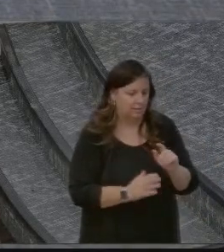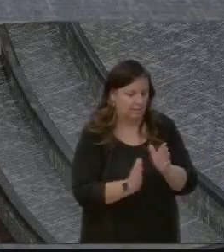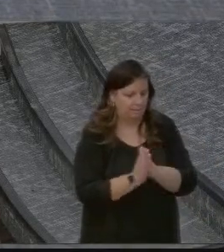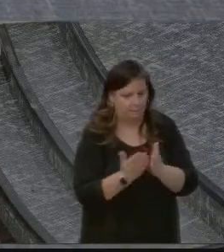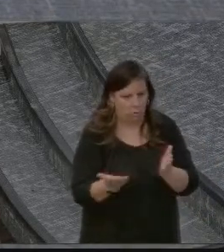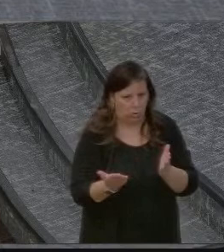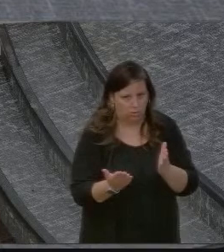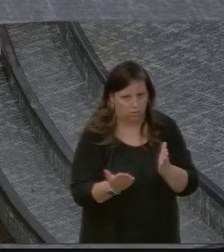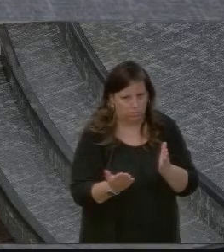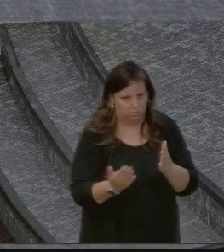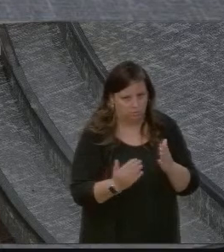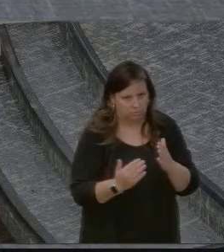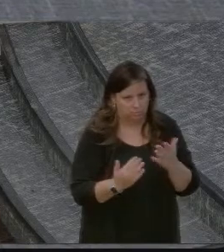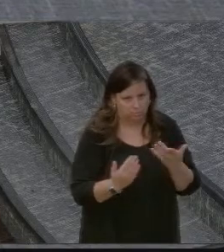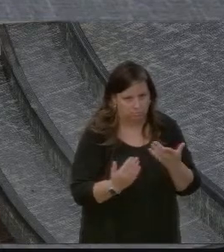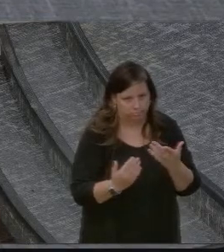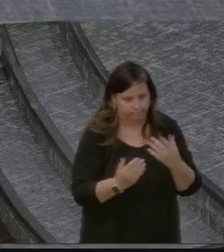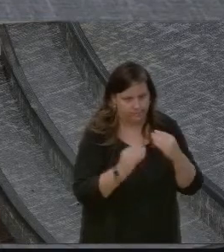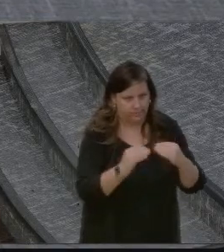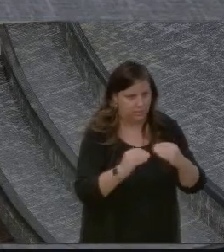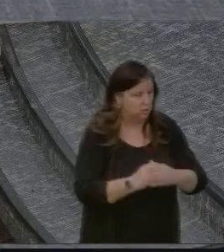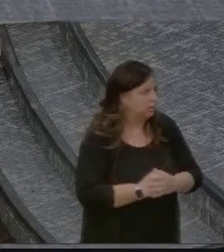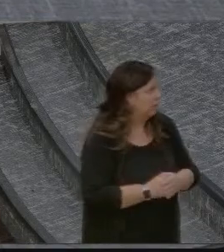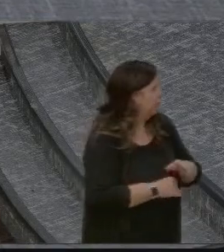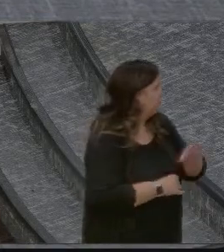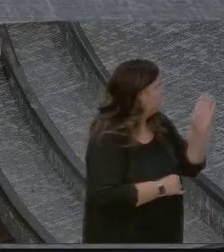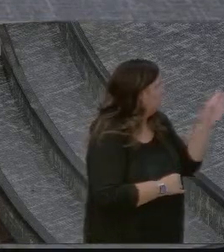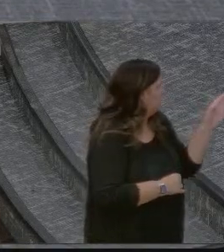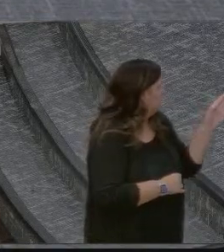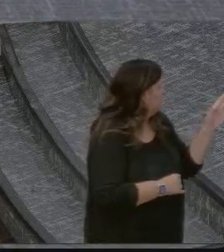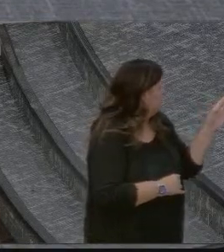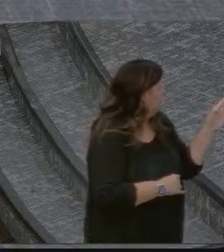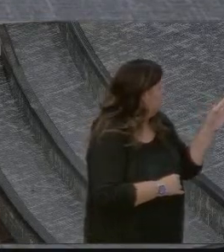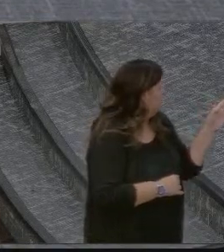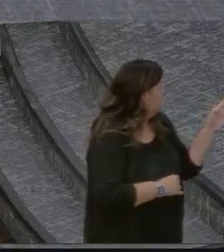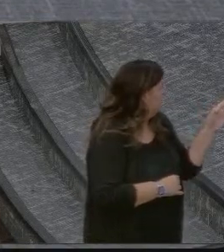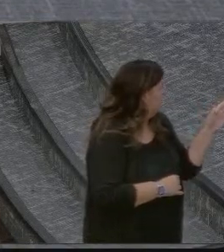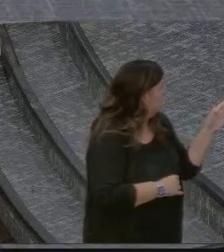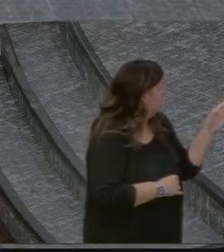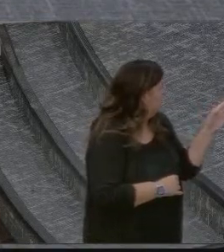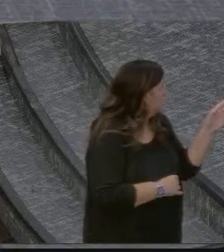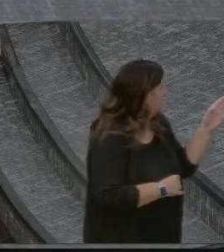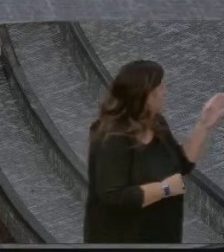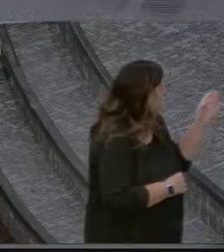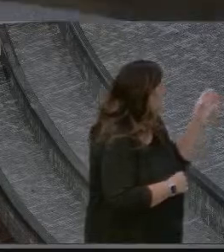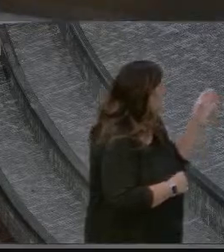understand. So is there